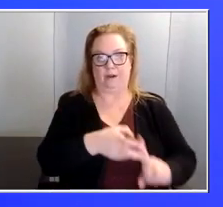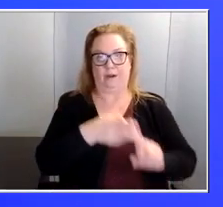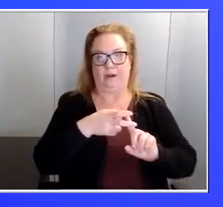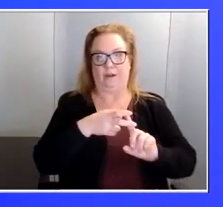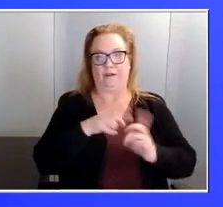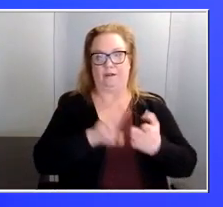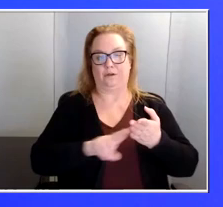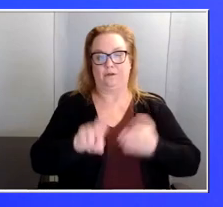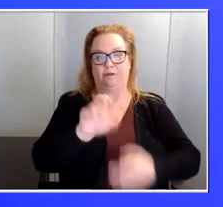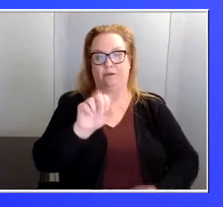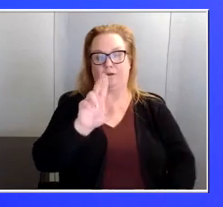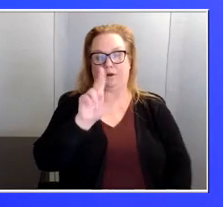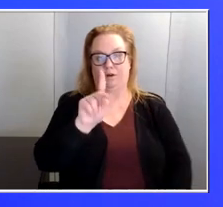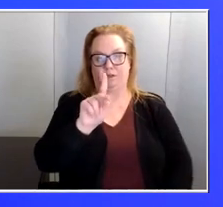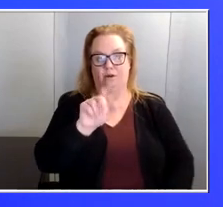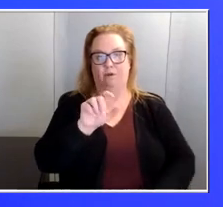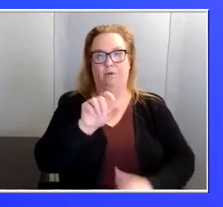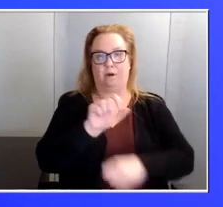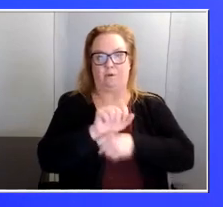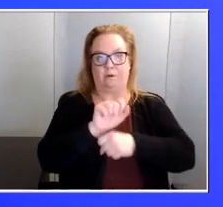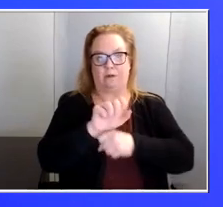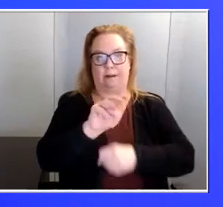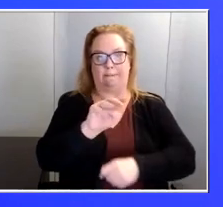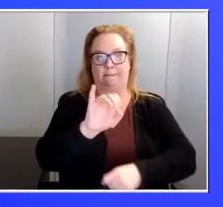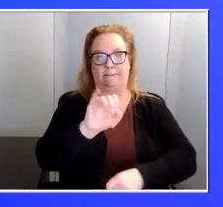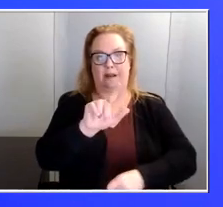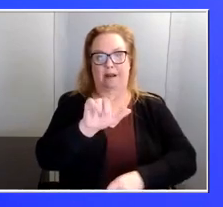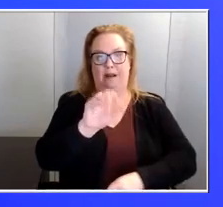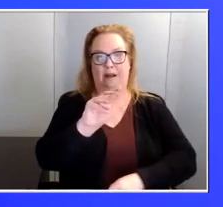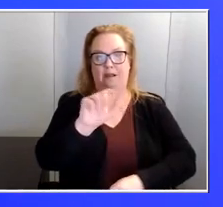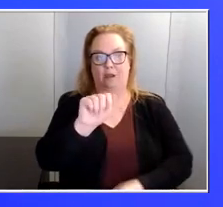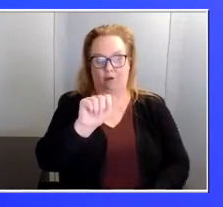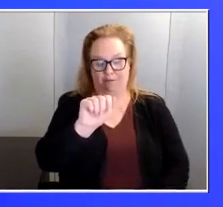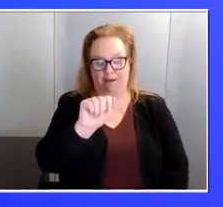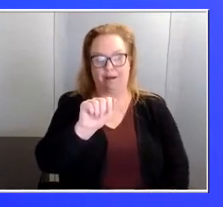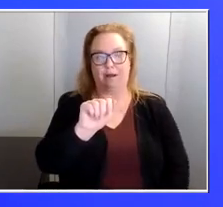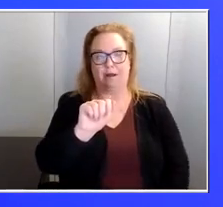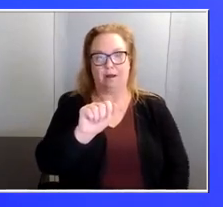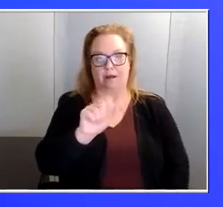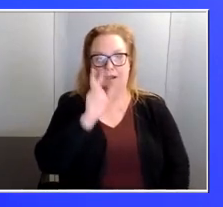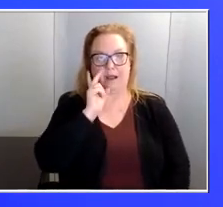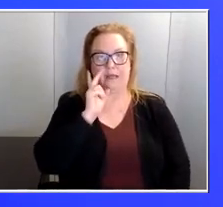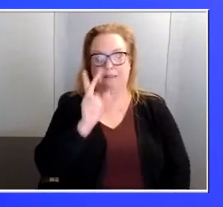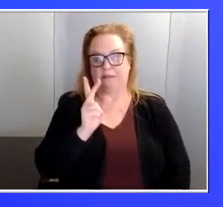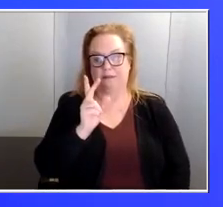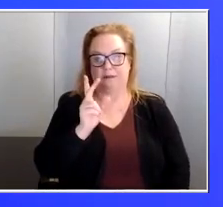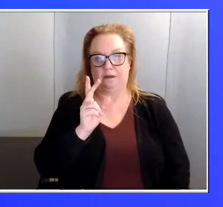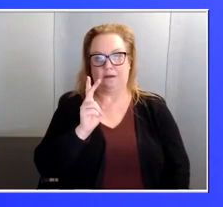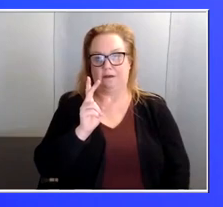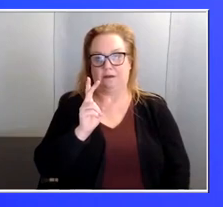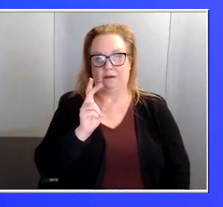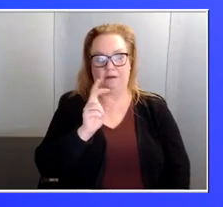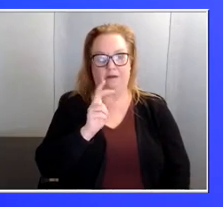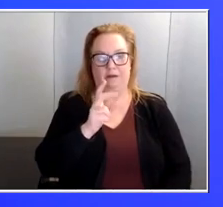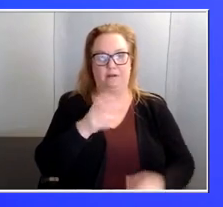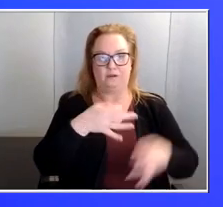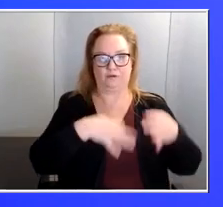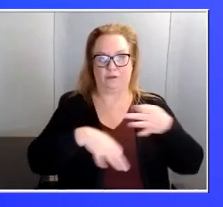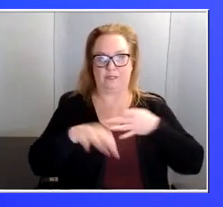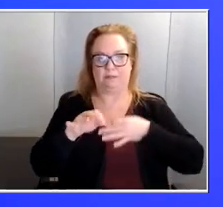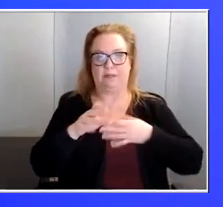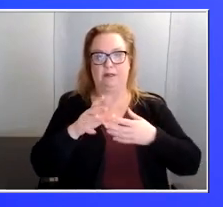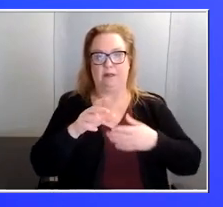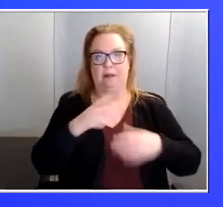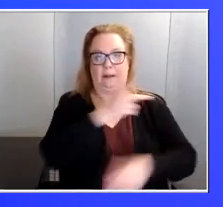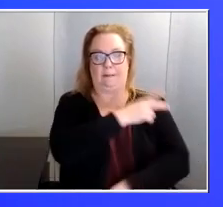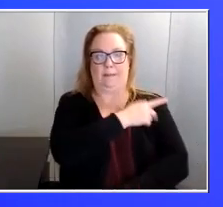Arkansas. We treated a lot of myeloma patients at the myeloma institution. I saw the old age of, like, transplants that we were transplanting patients, and I'll